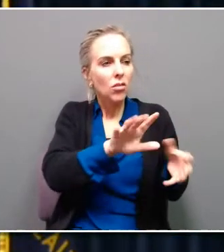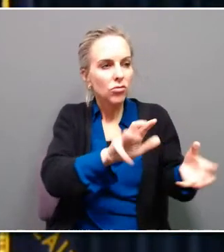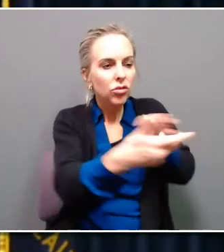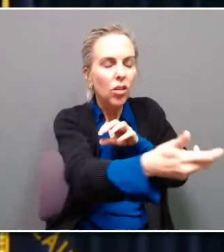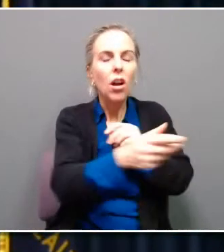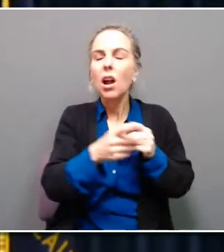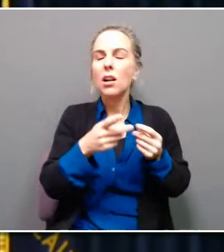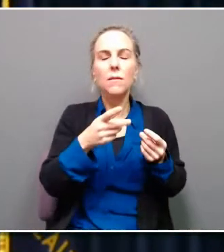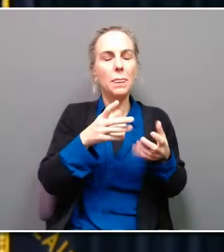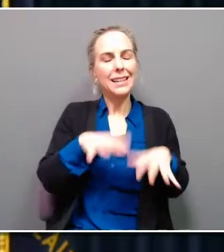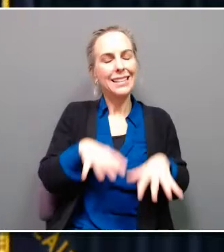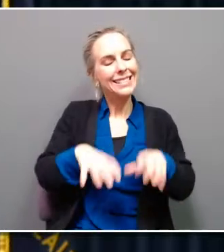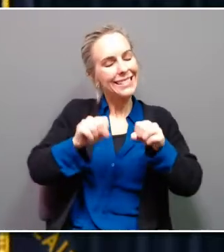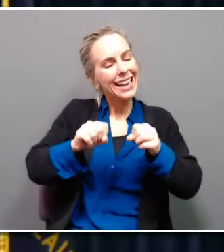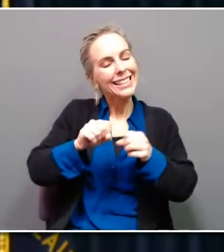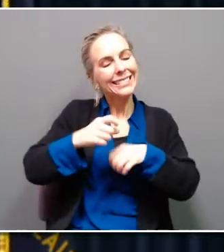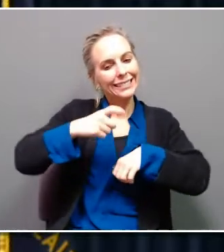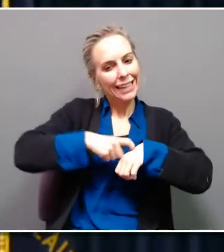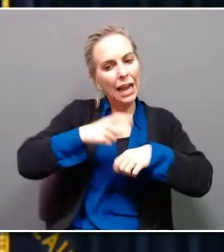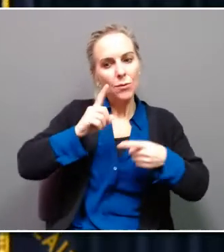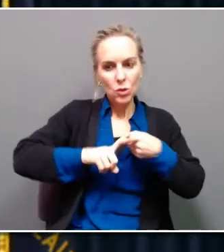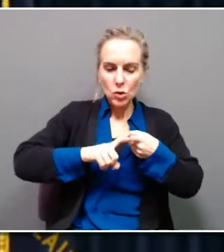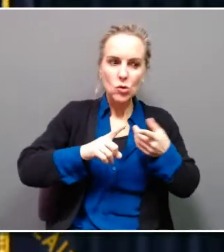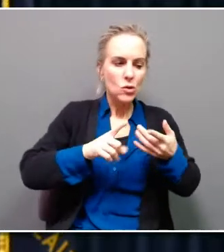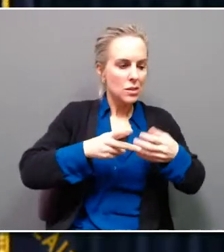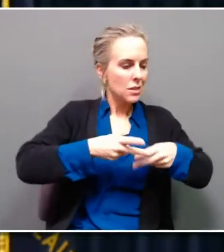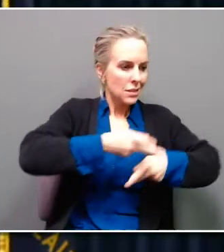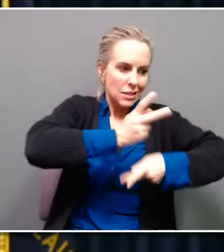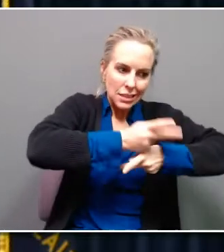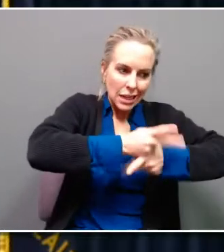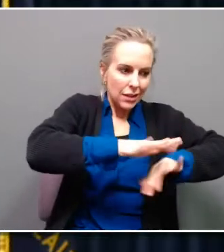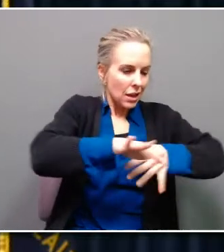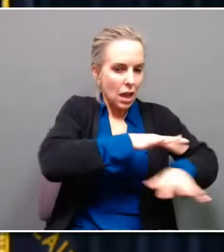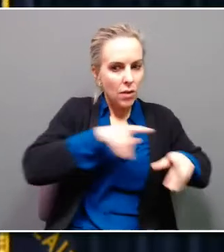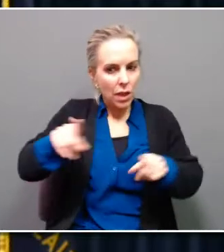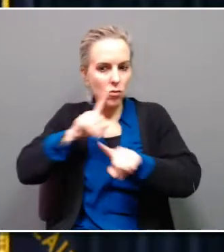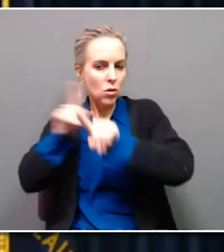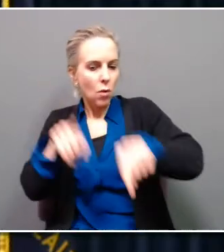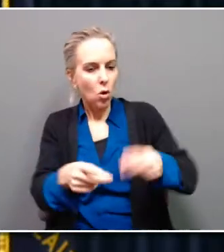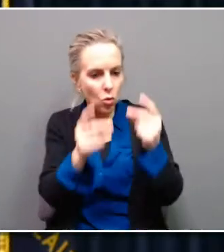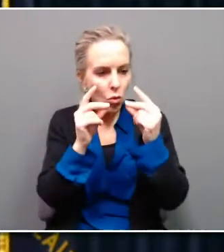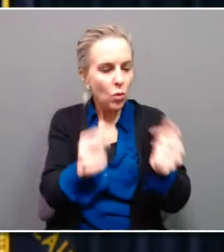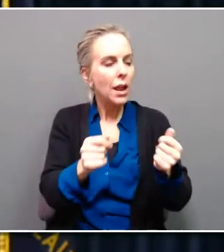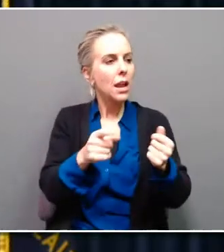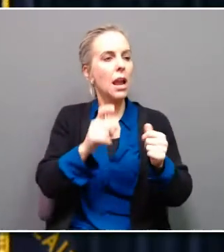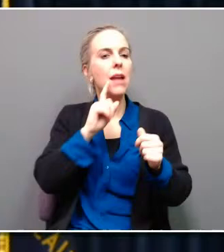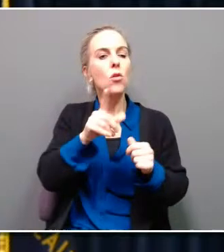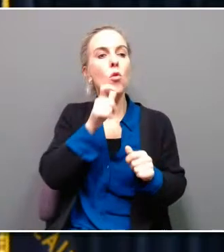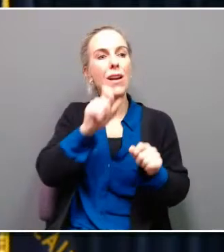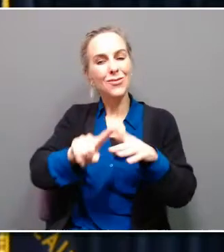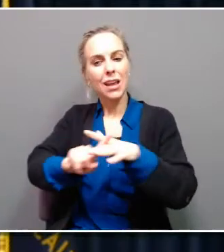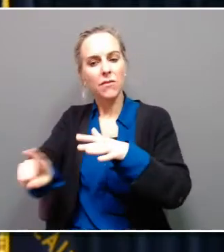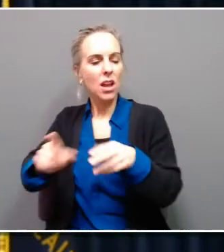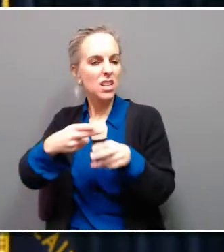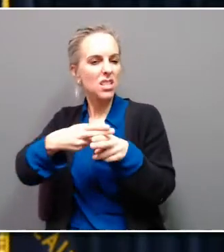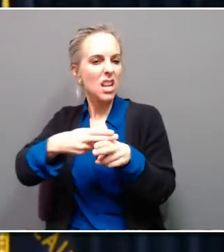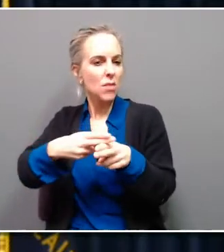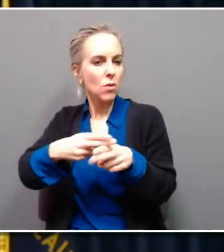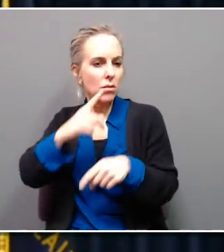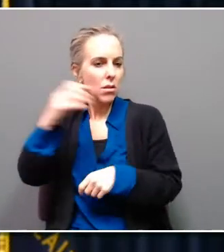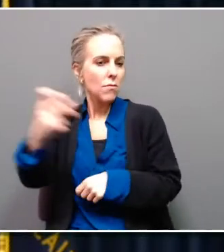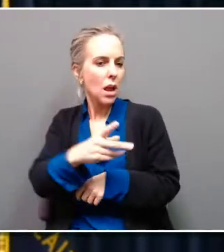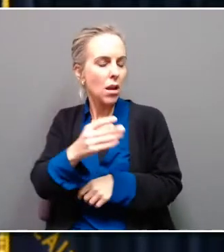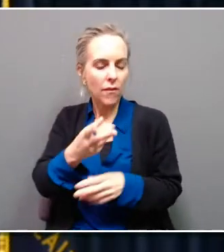of time. This response was quick, and the displacement was thankfully temporary and short. So thanks again to